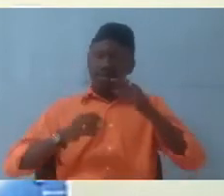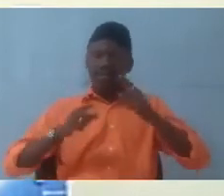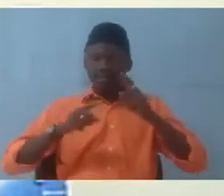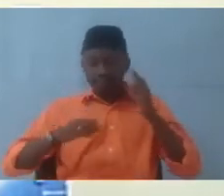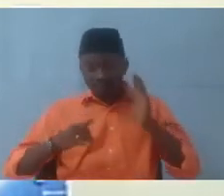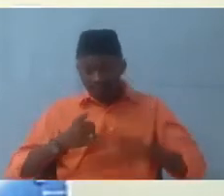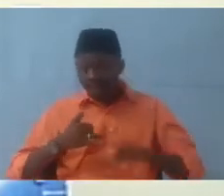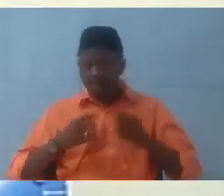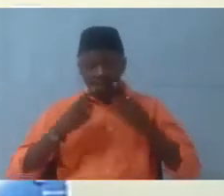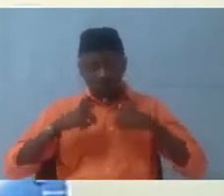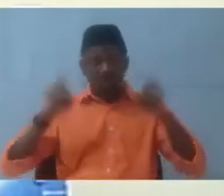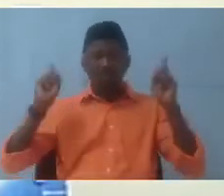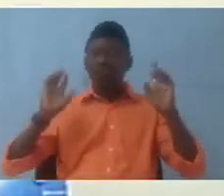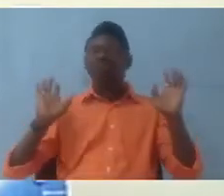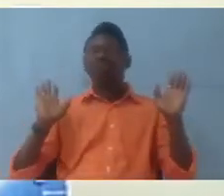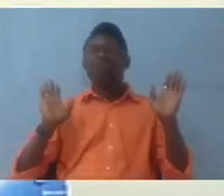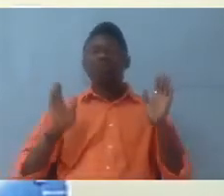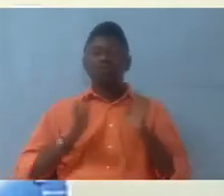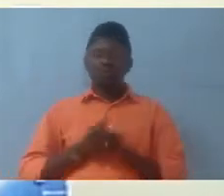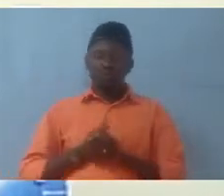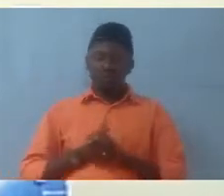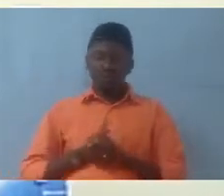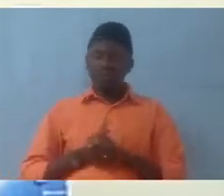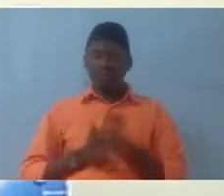It could be wrong.